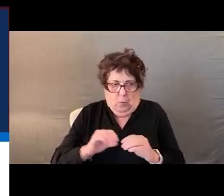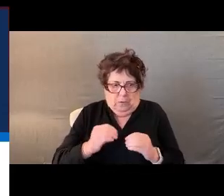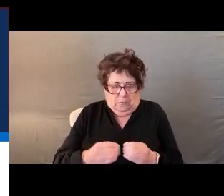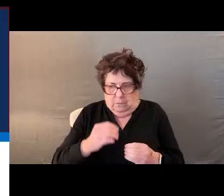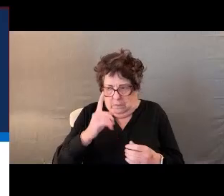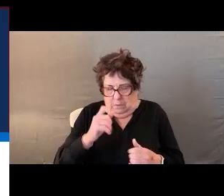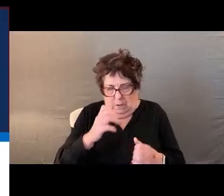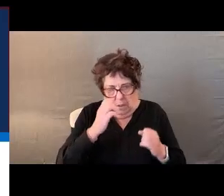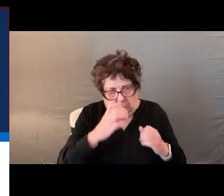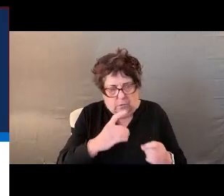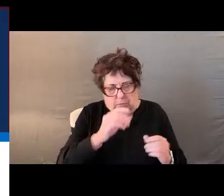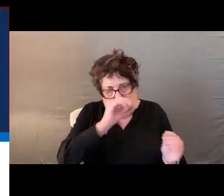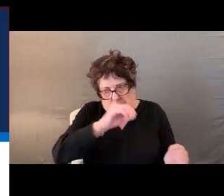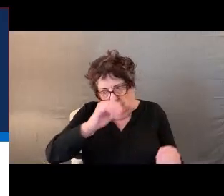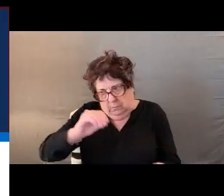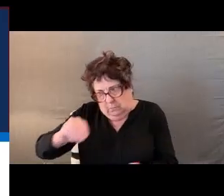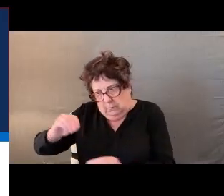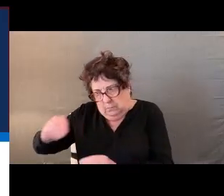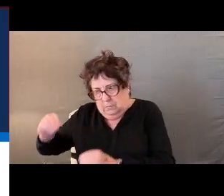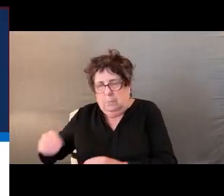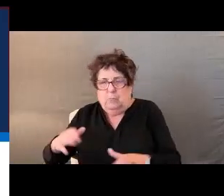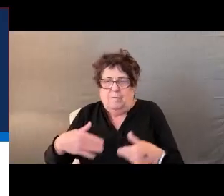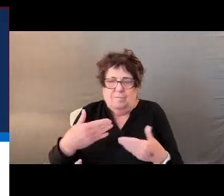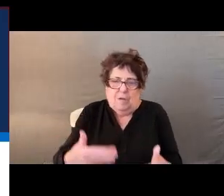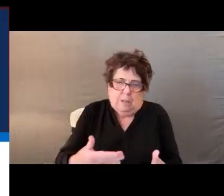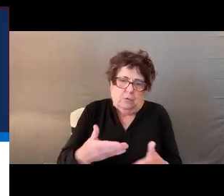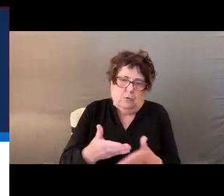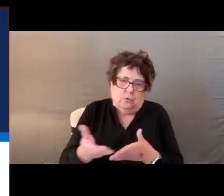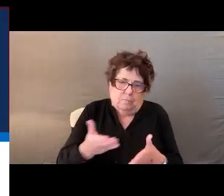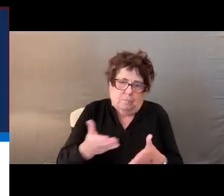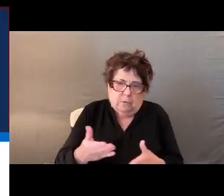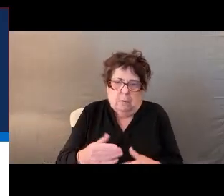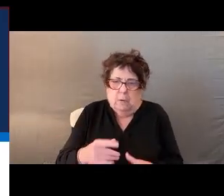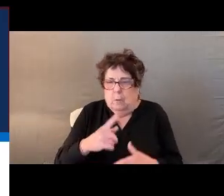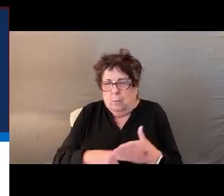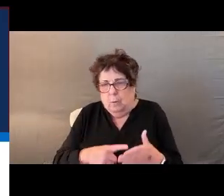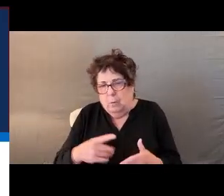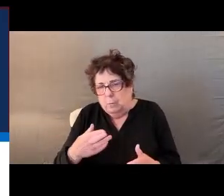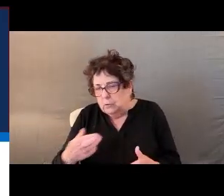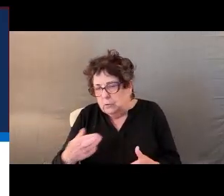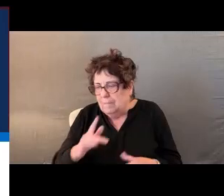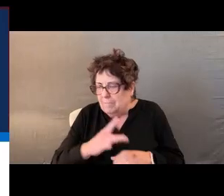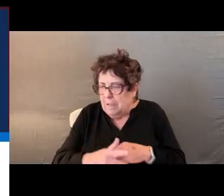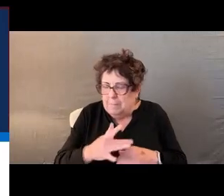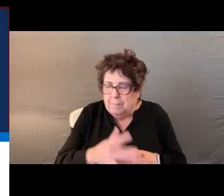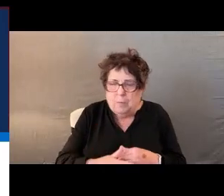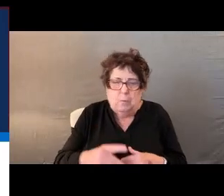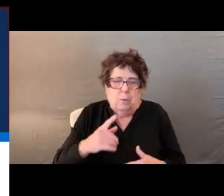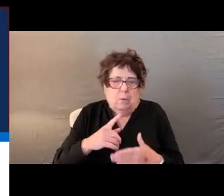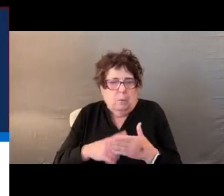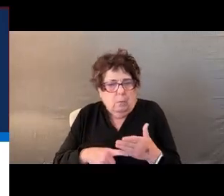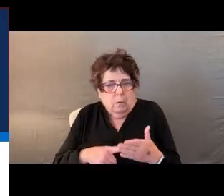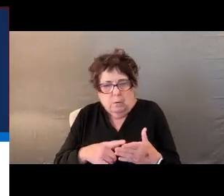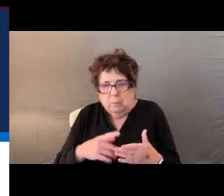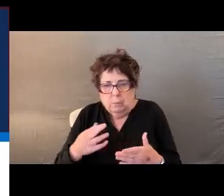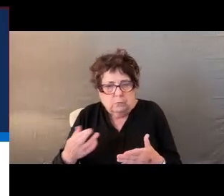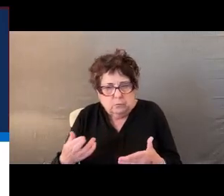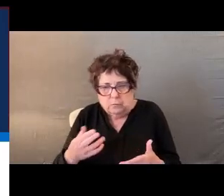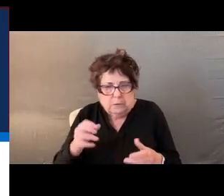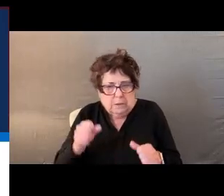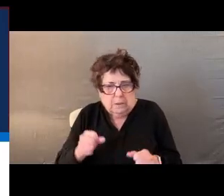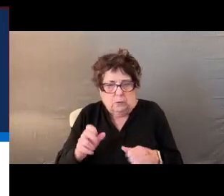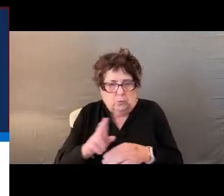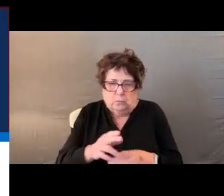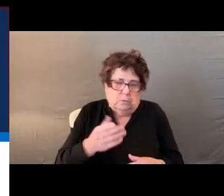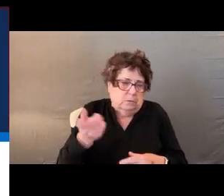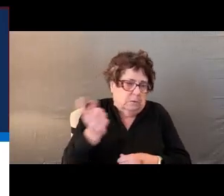services, what services are available, the resources that they have that are available to them, whether that be day or night. I know that there are a lot of folks, a lot